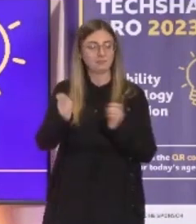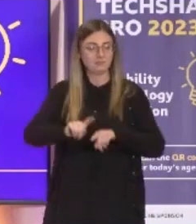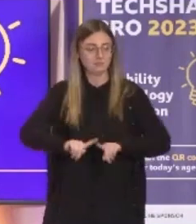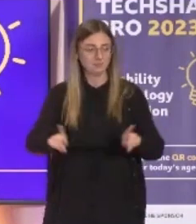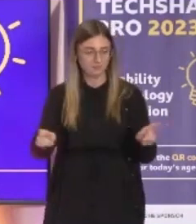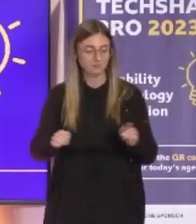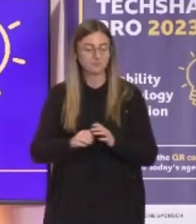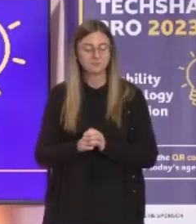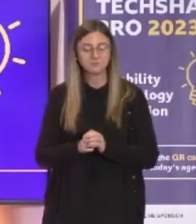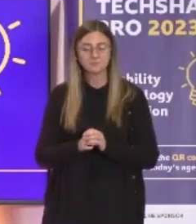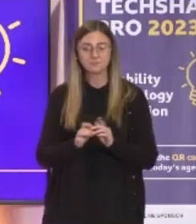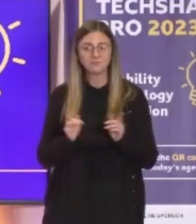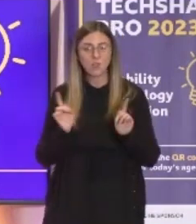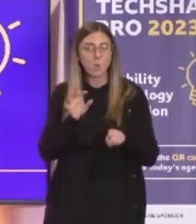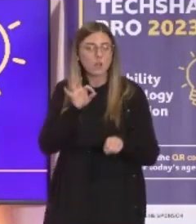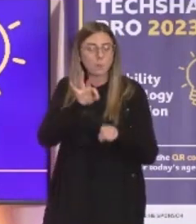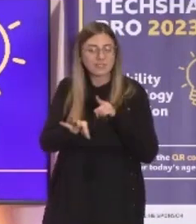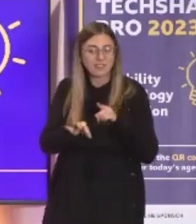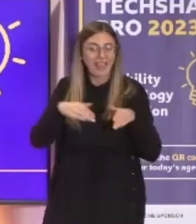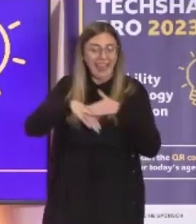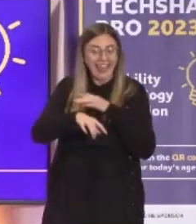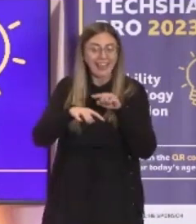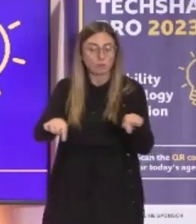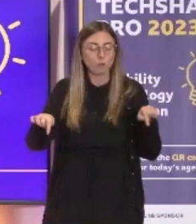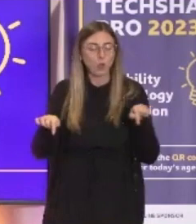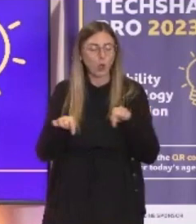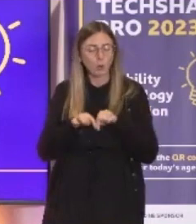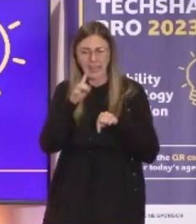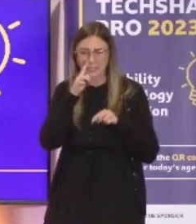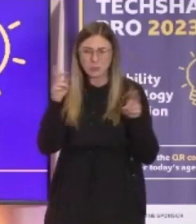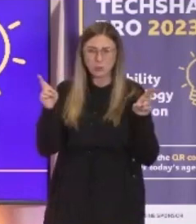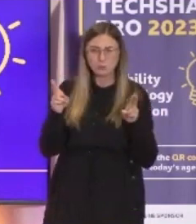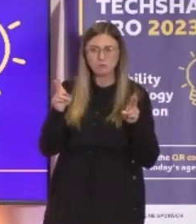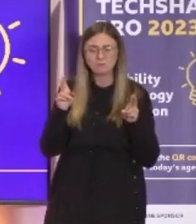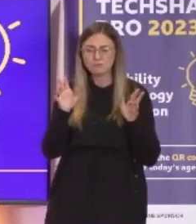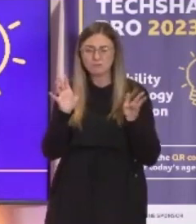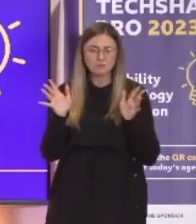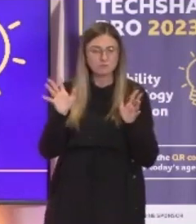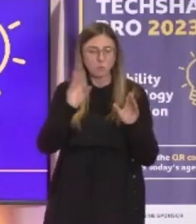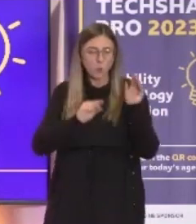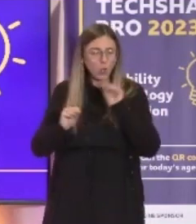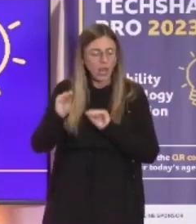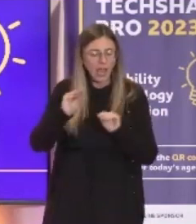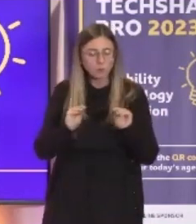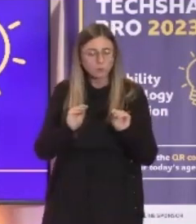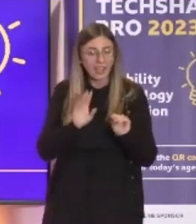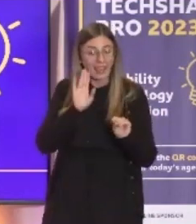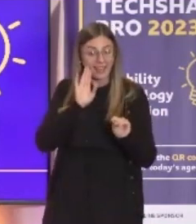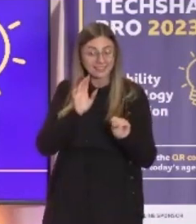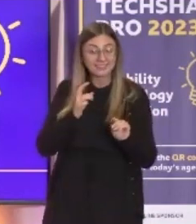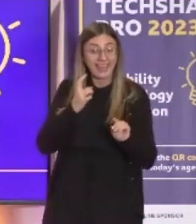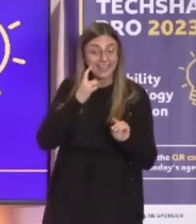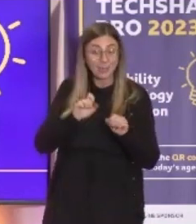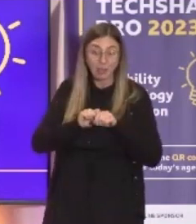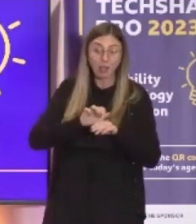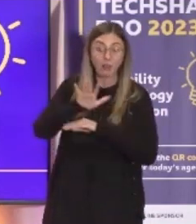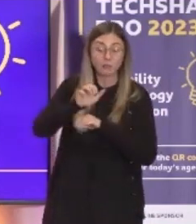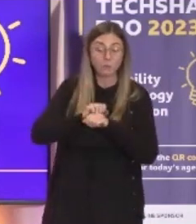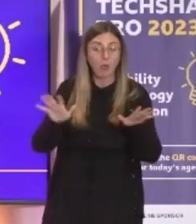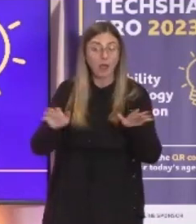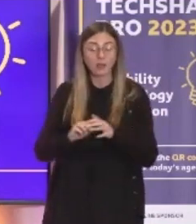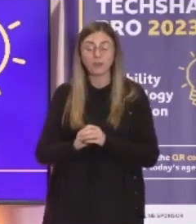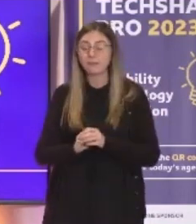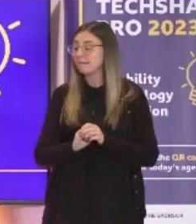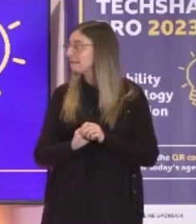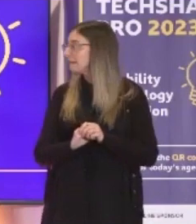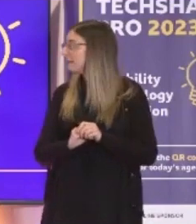things that are in the room. Is there anything in particular you think just boiled that down for something that was, hey, this is a lot easier, this is going to take off?